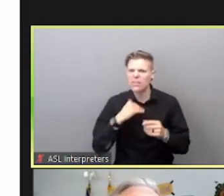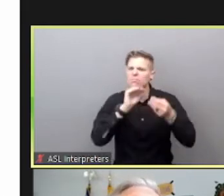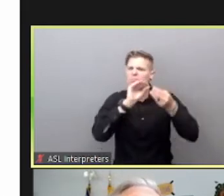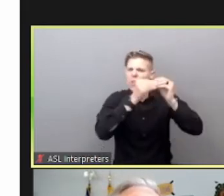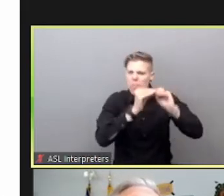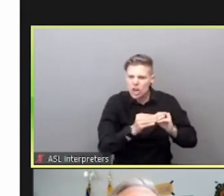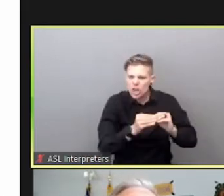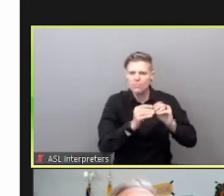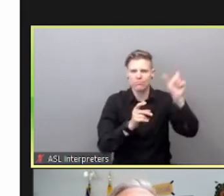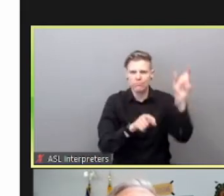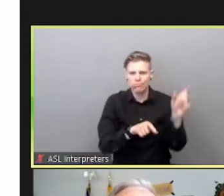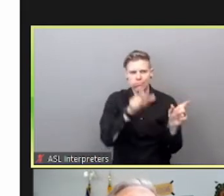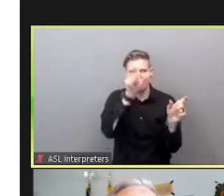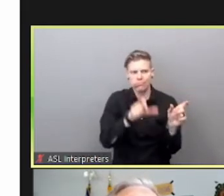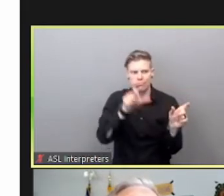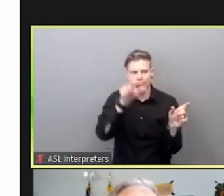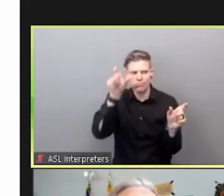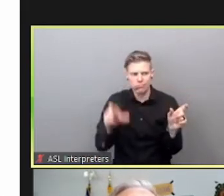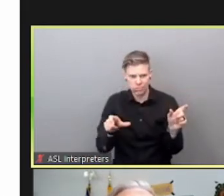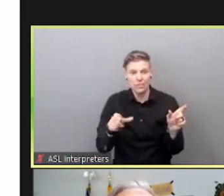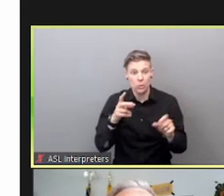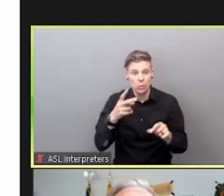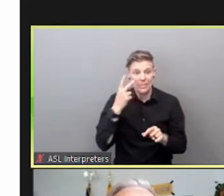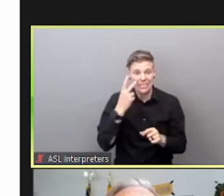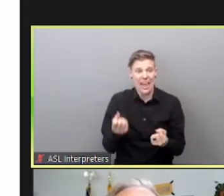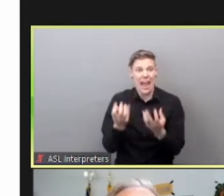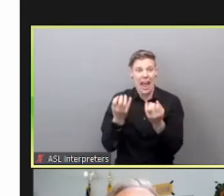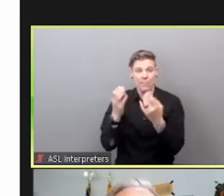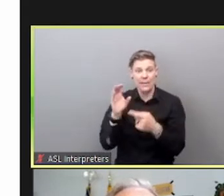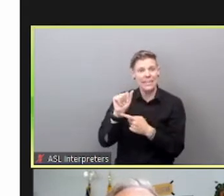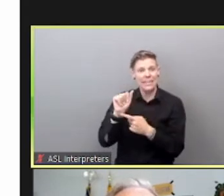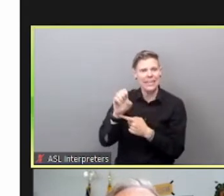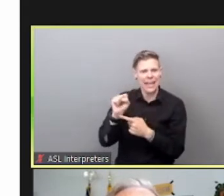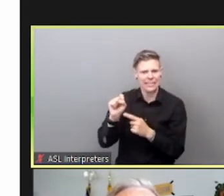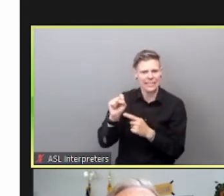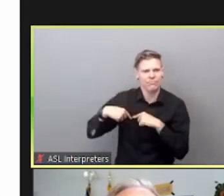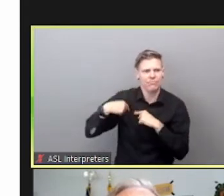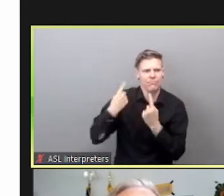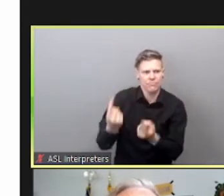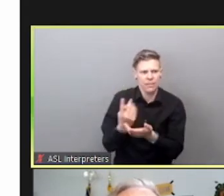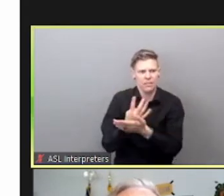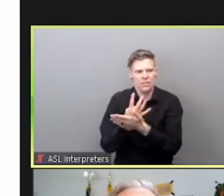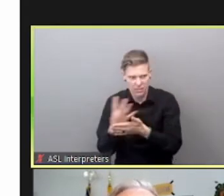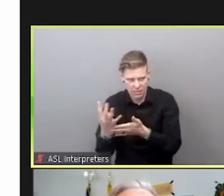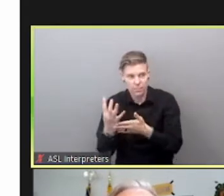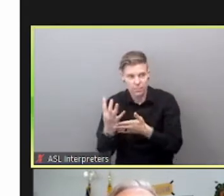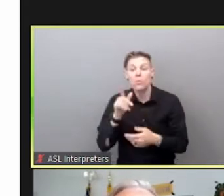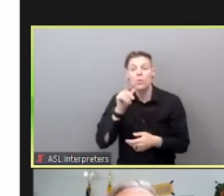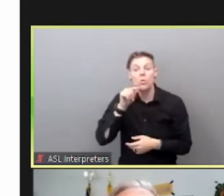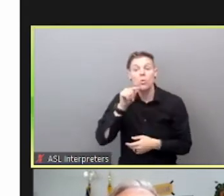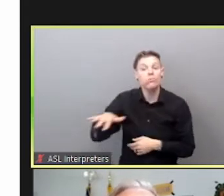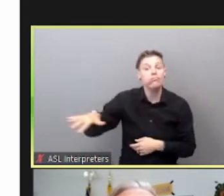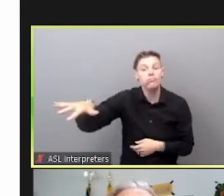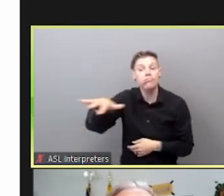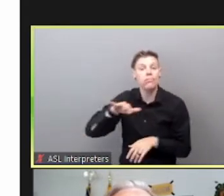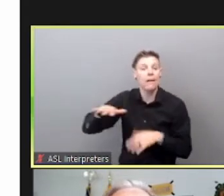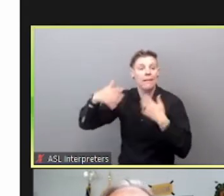77% of cases in the past 4 weeks in vaccinated people, 23% in unvaxxed